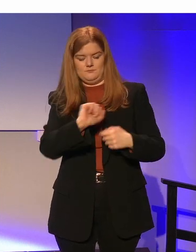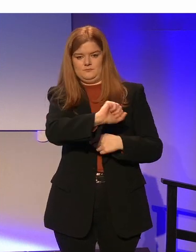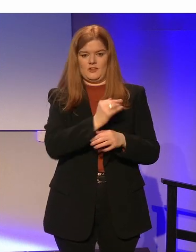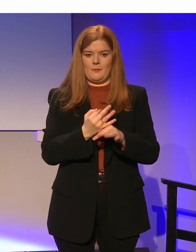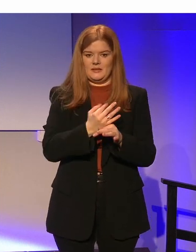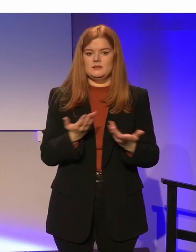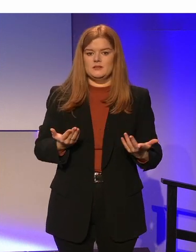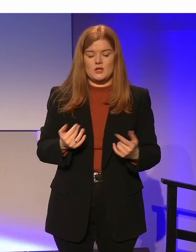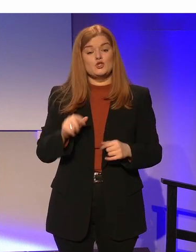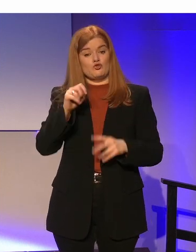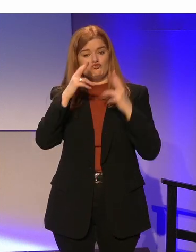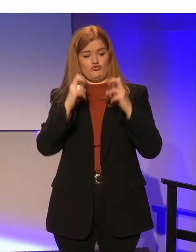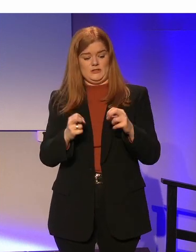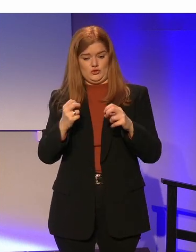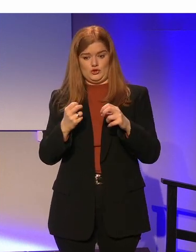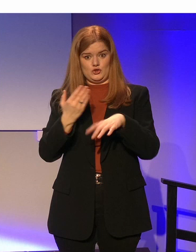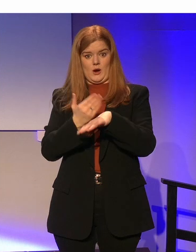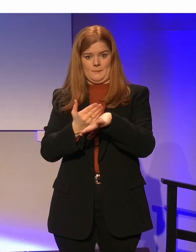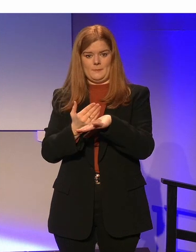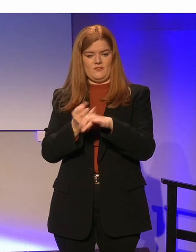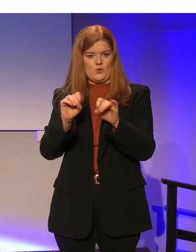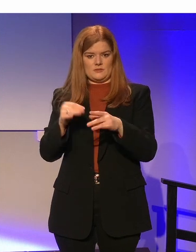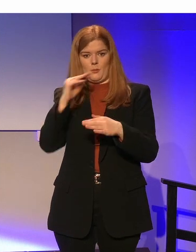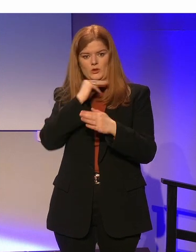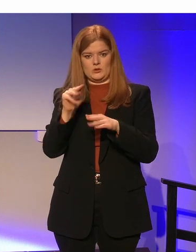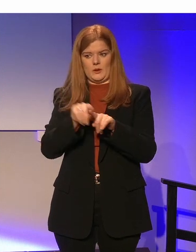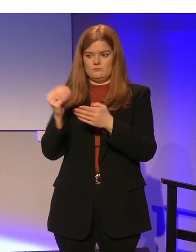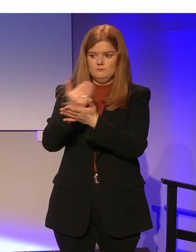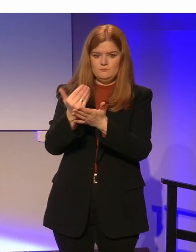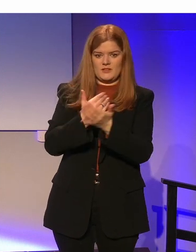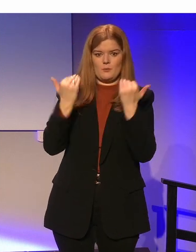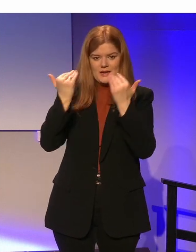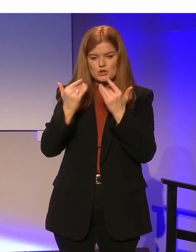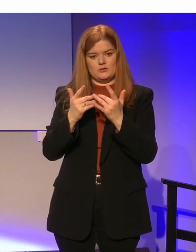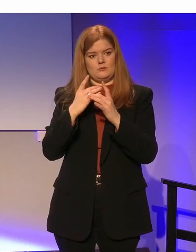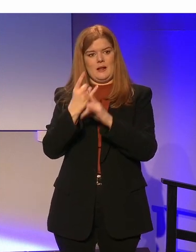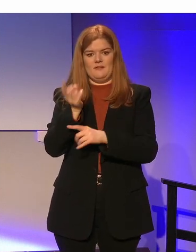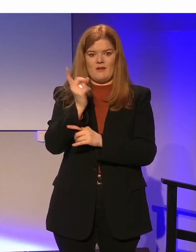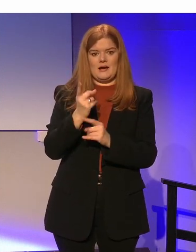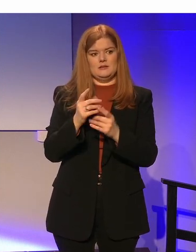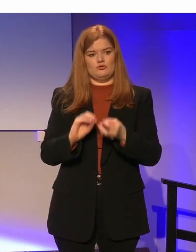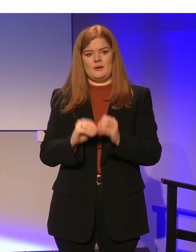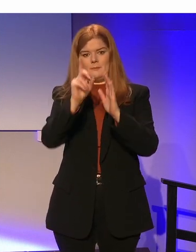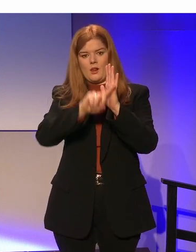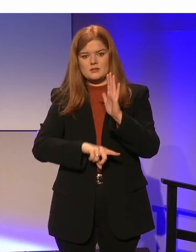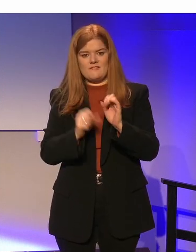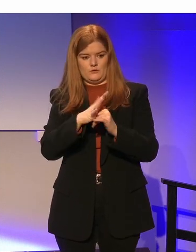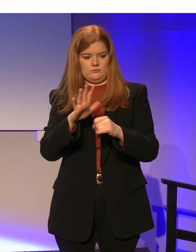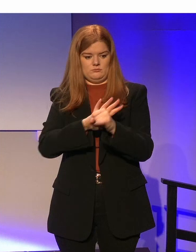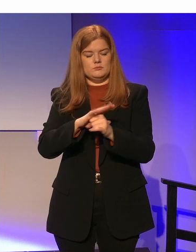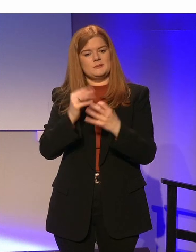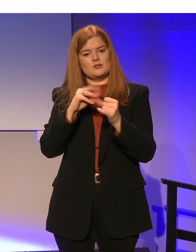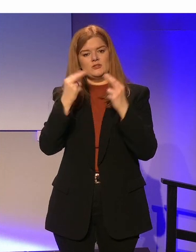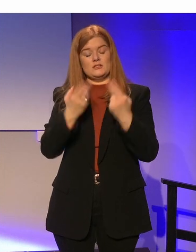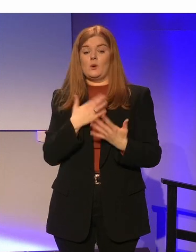families. And its research function is key in the guidance of policy development in the area of special needs.